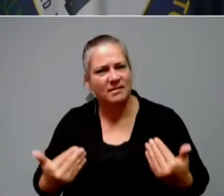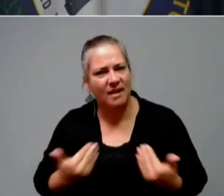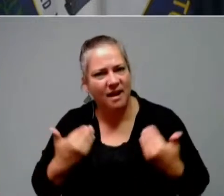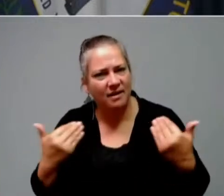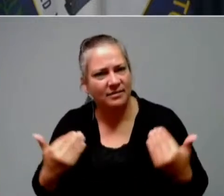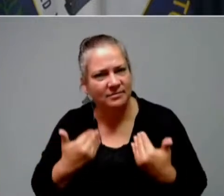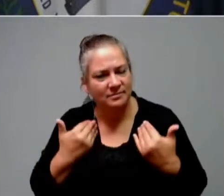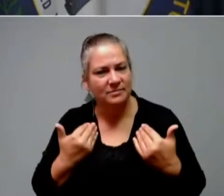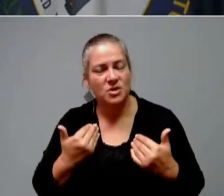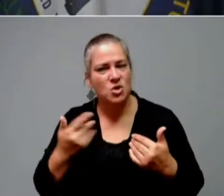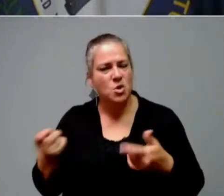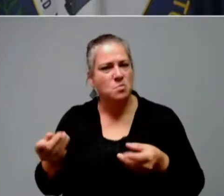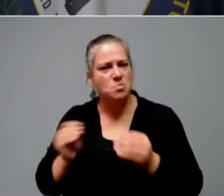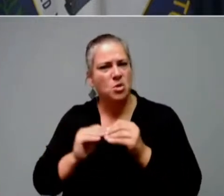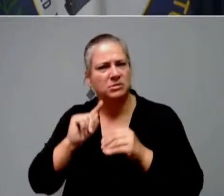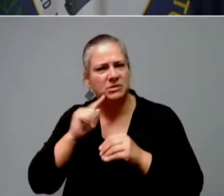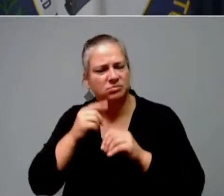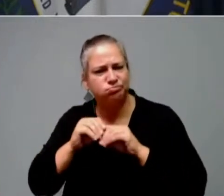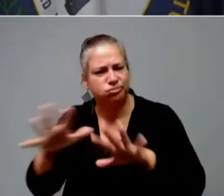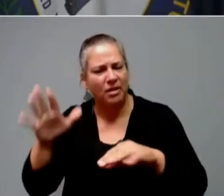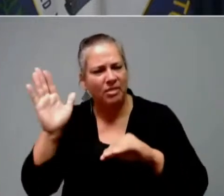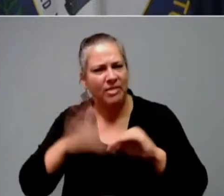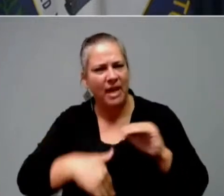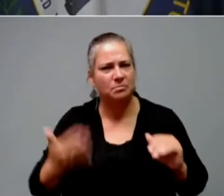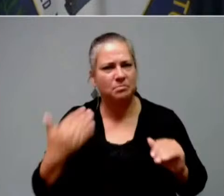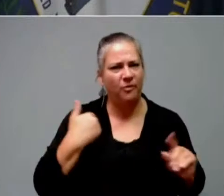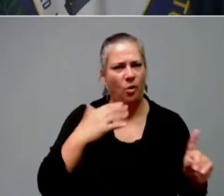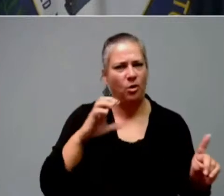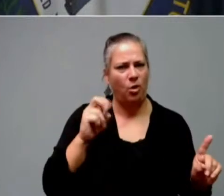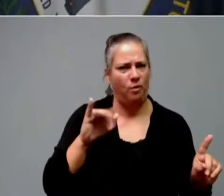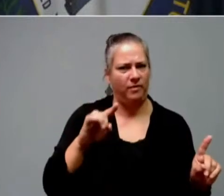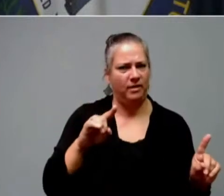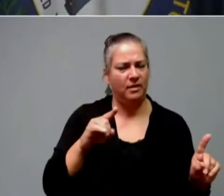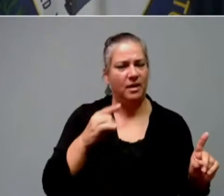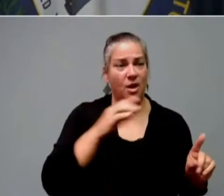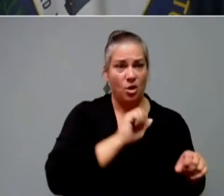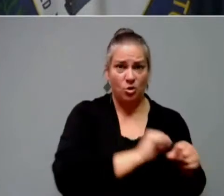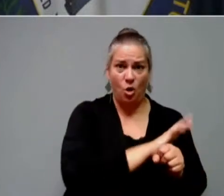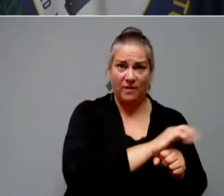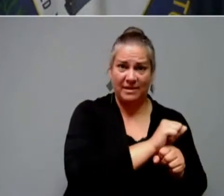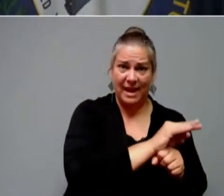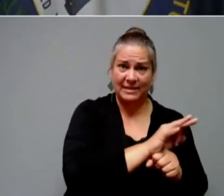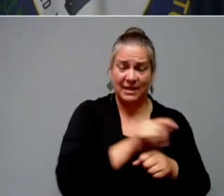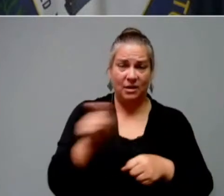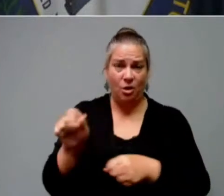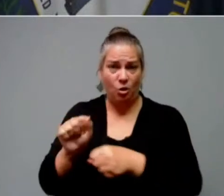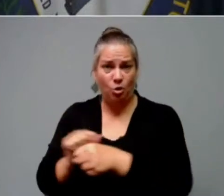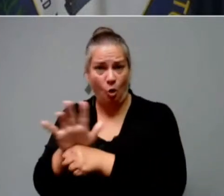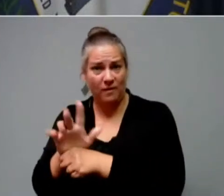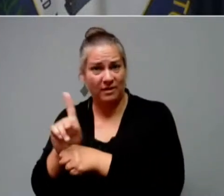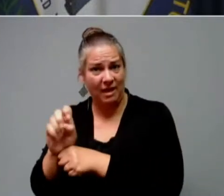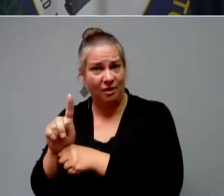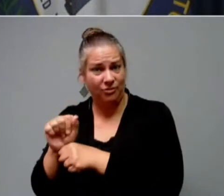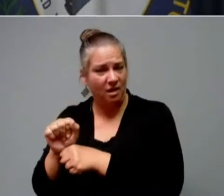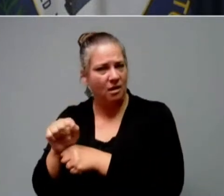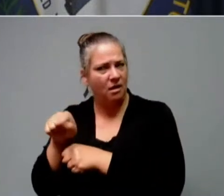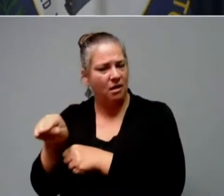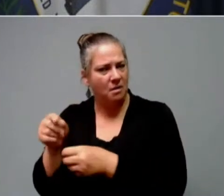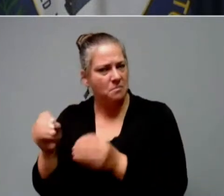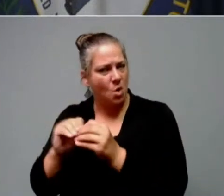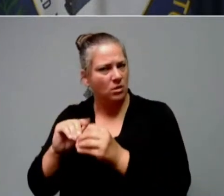strain. Please help us as first responders protect our families and those that we protect